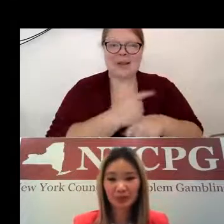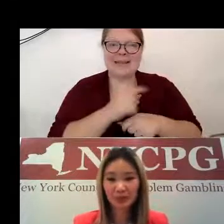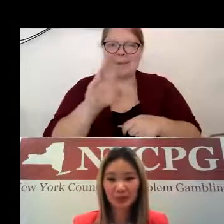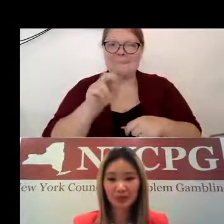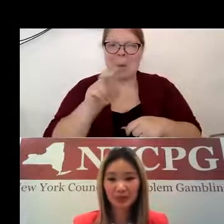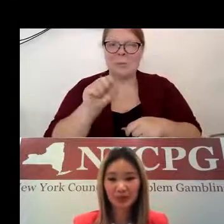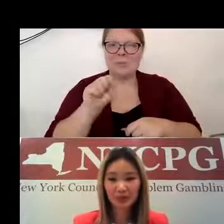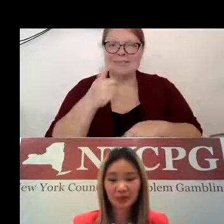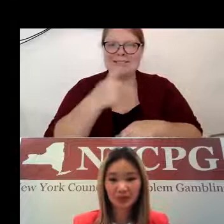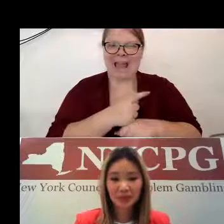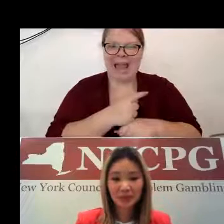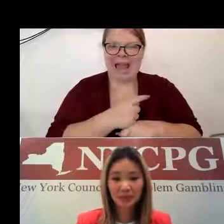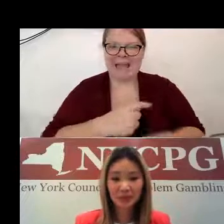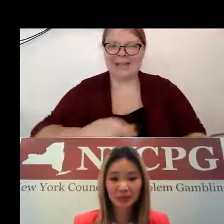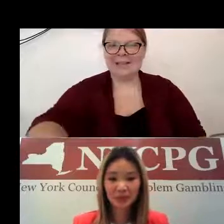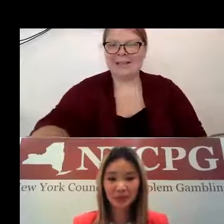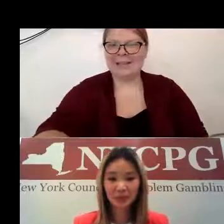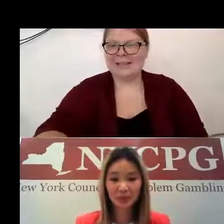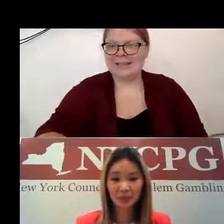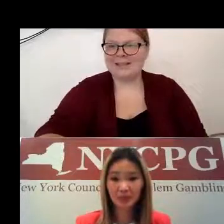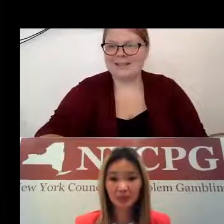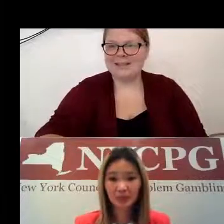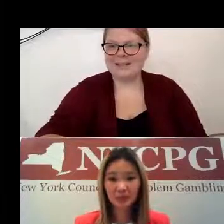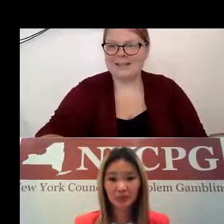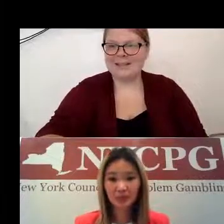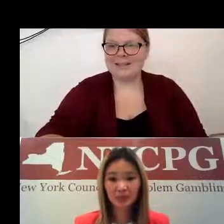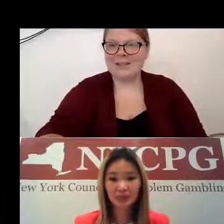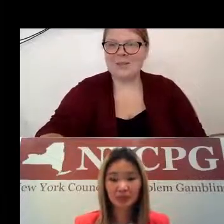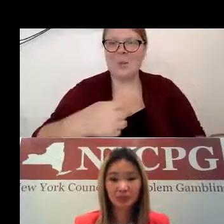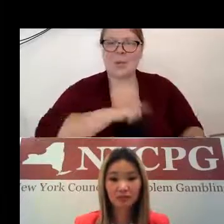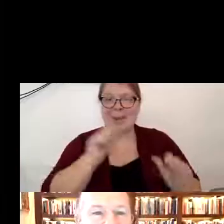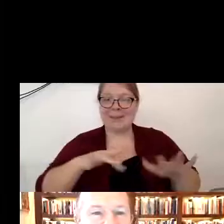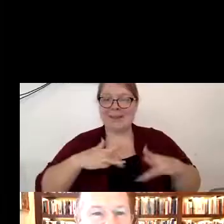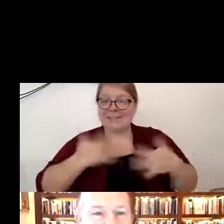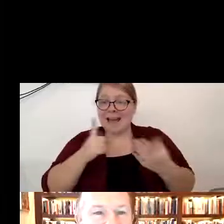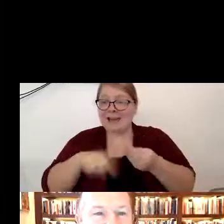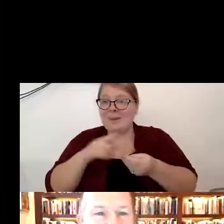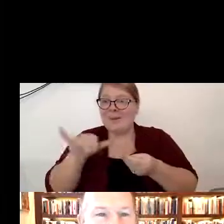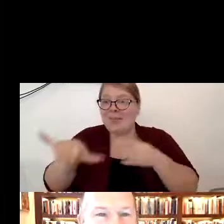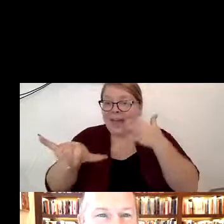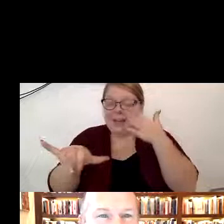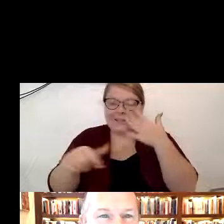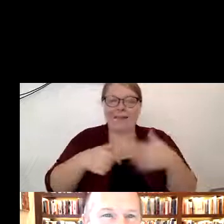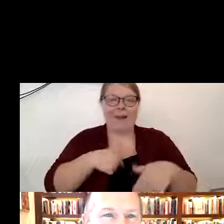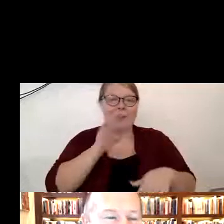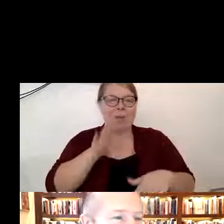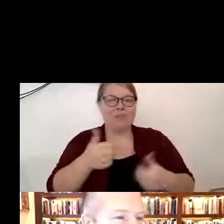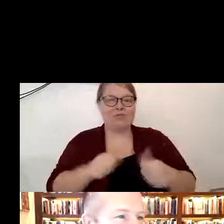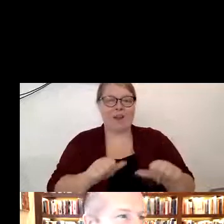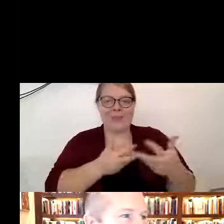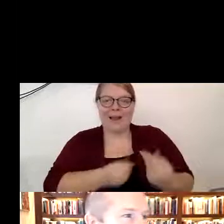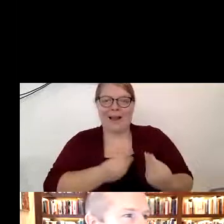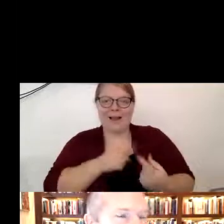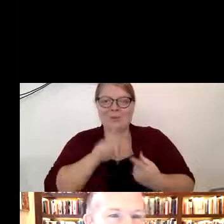day. So we can all be excited about that. I'm going to try to be kind to Tiffany,